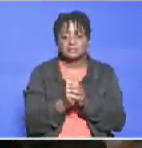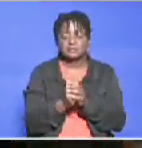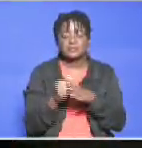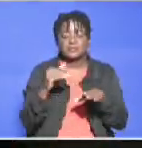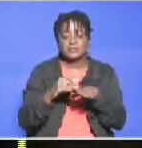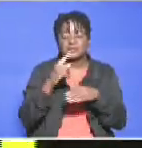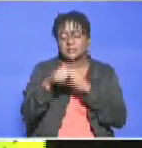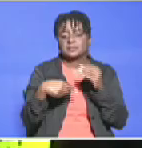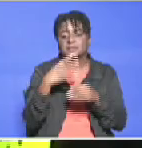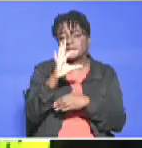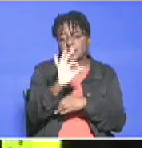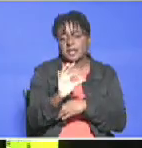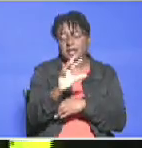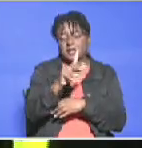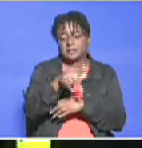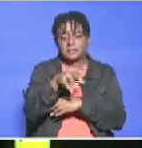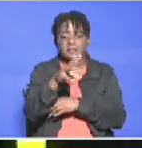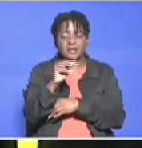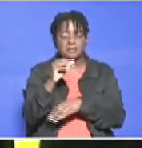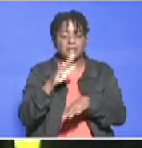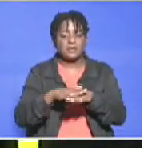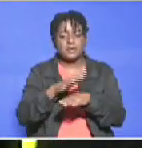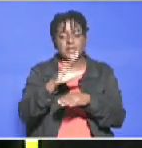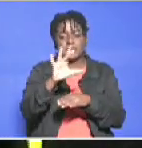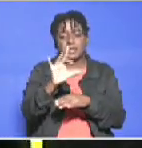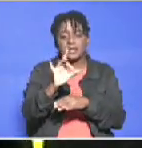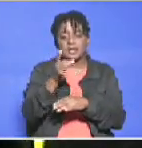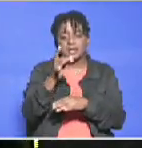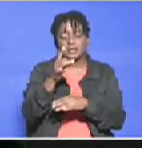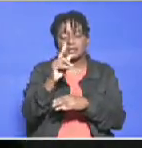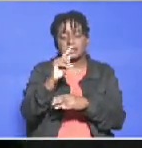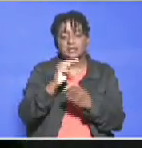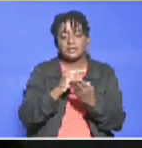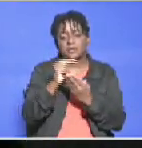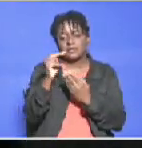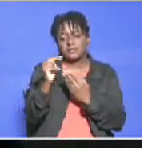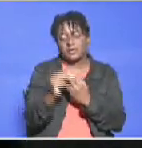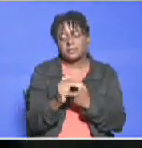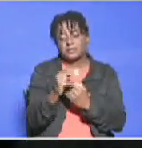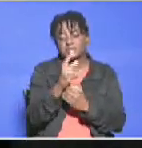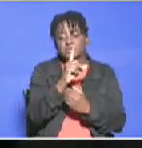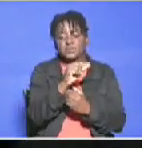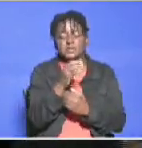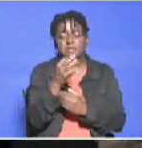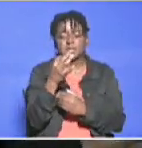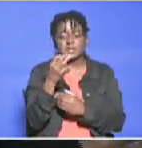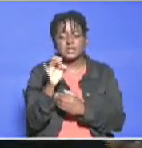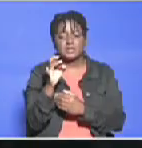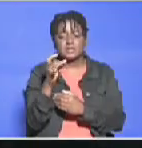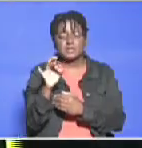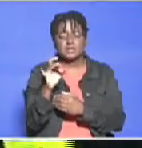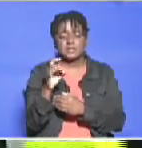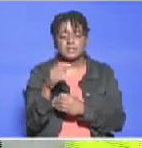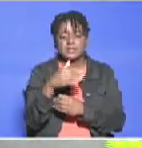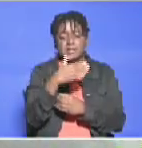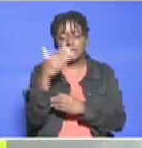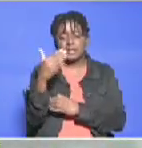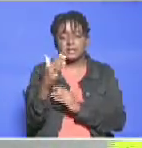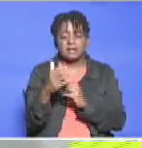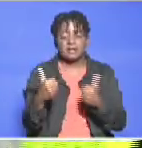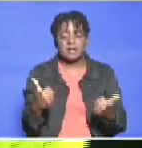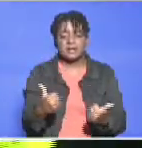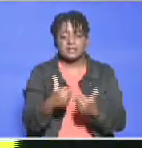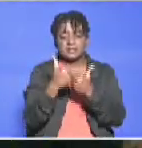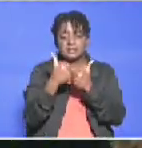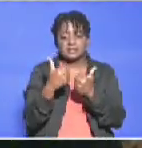approximately 9 p.m. on the 8th of November 2018, the Air Accident Investigation Department was notified by